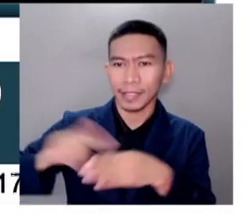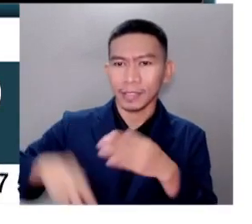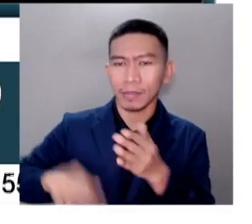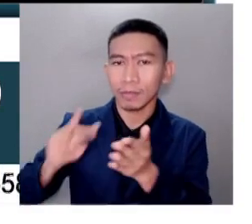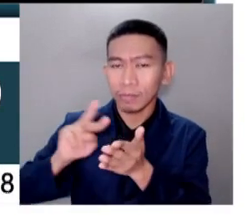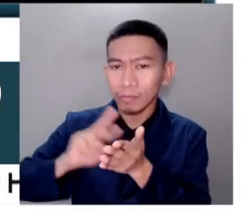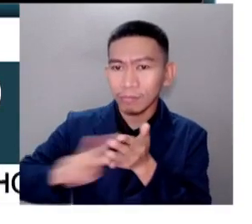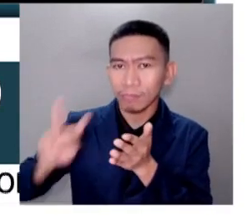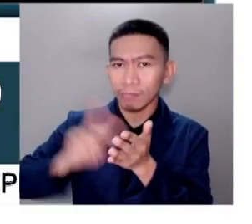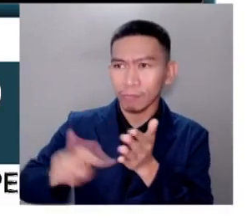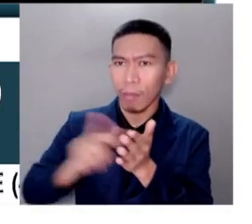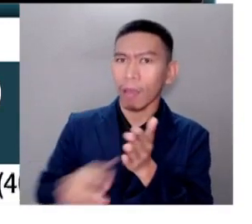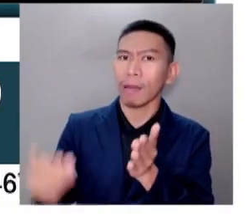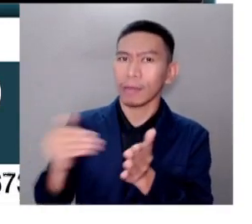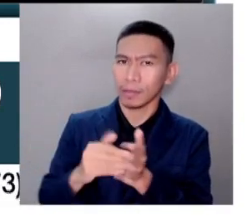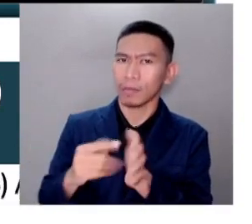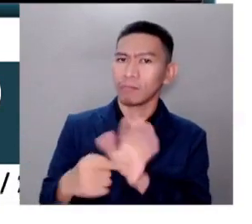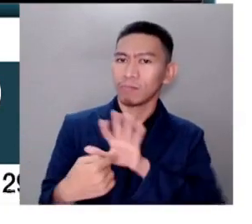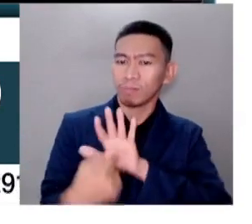confirmed